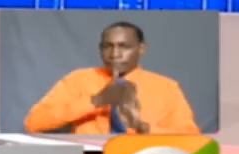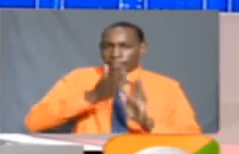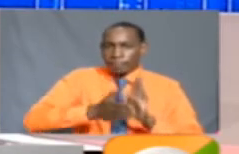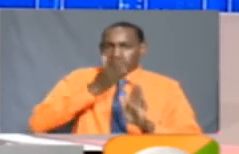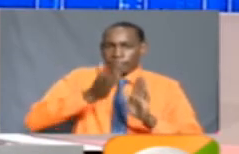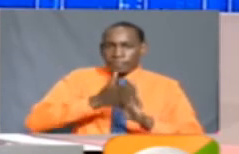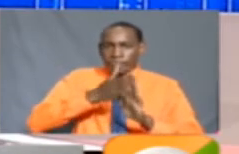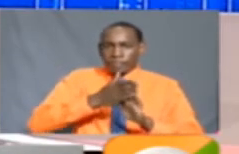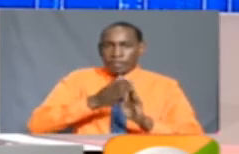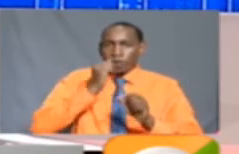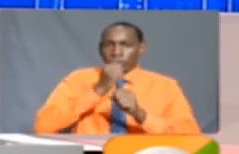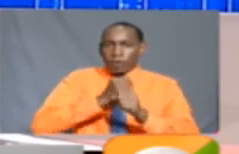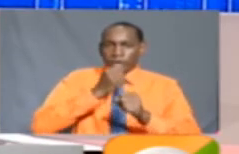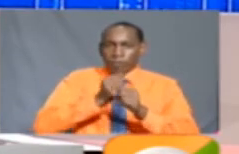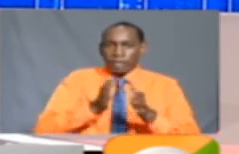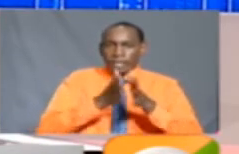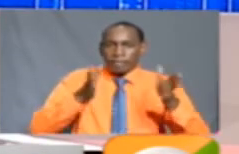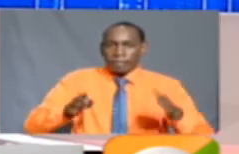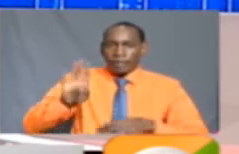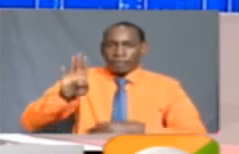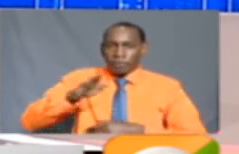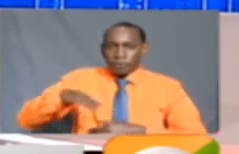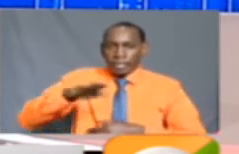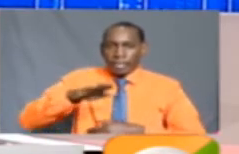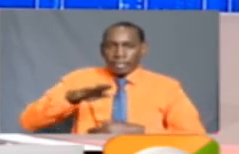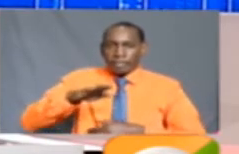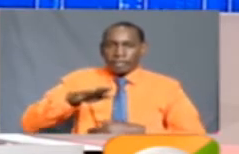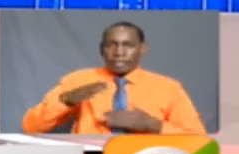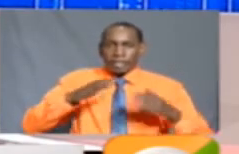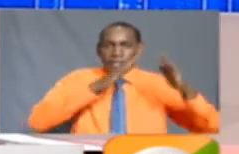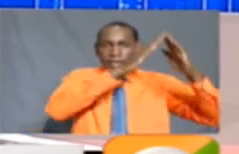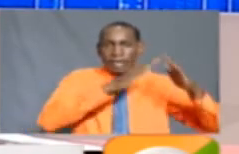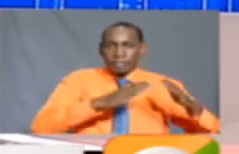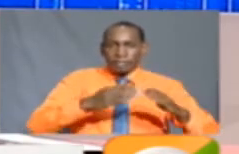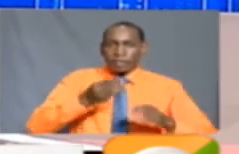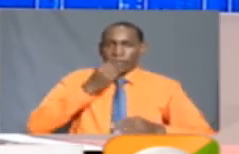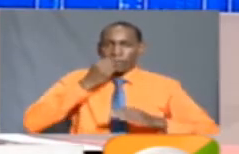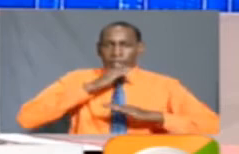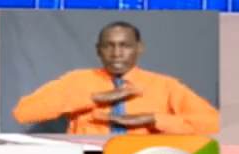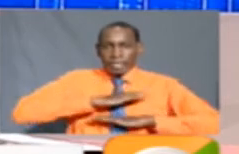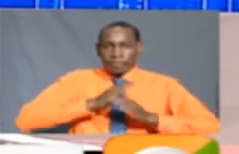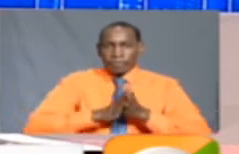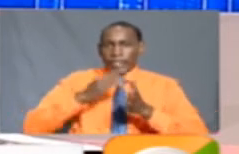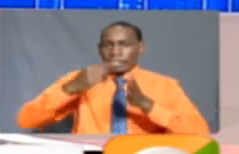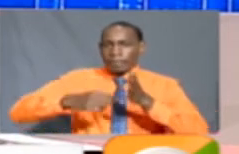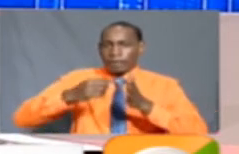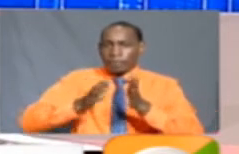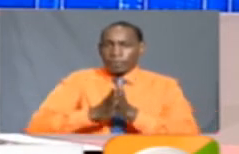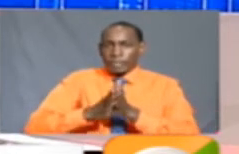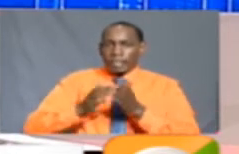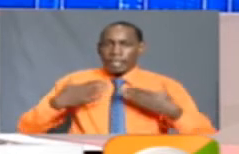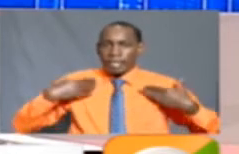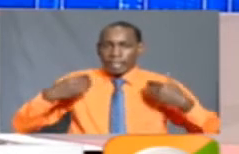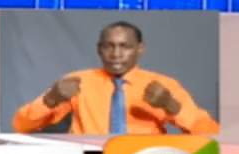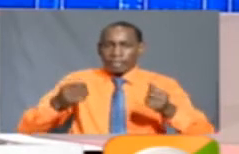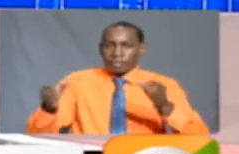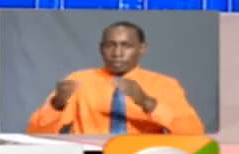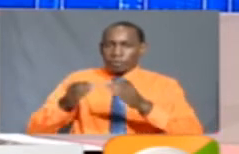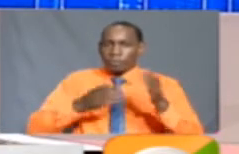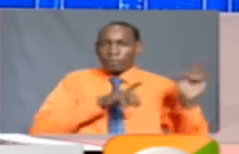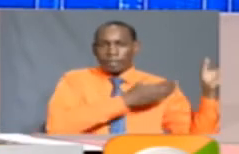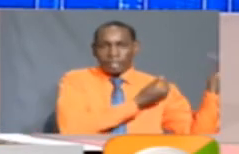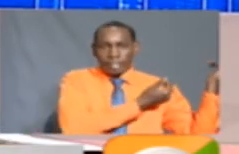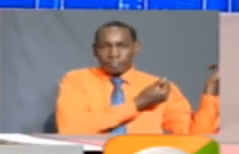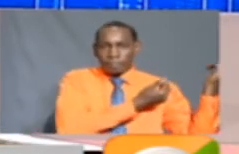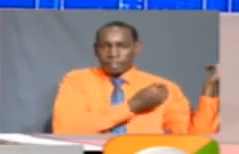of the execution of the big four areas in housing, food security, manufacturing and health. The firm also expects